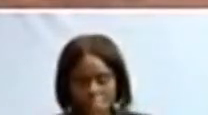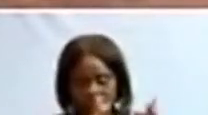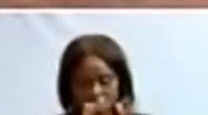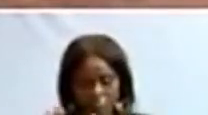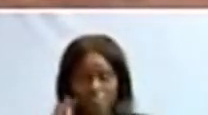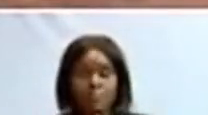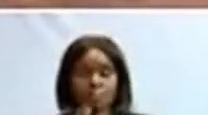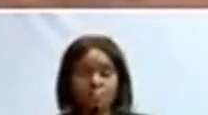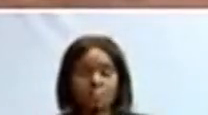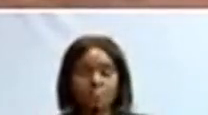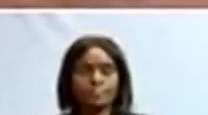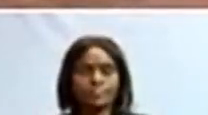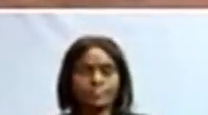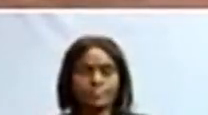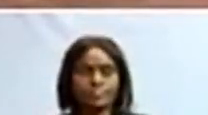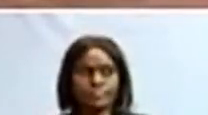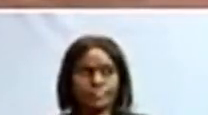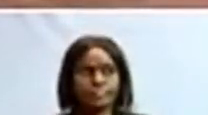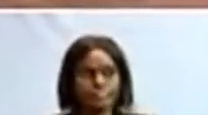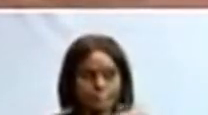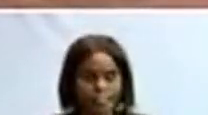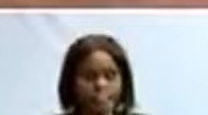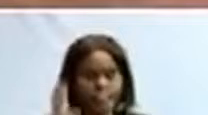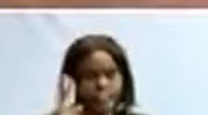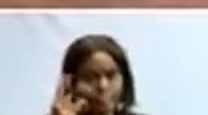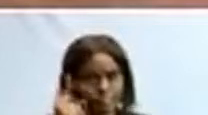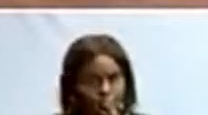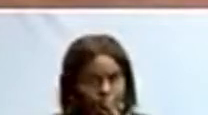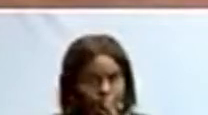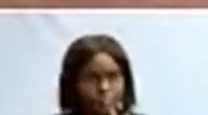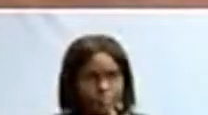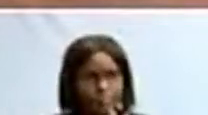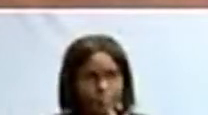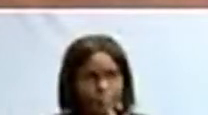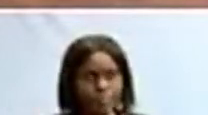measure, Chair. Management will